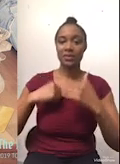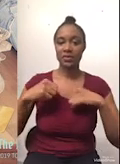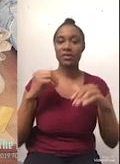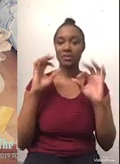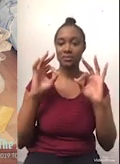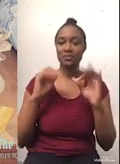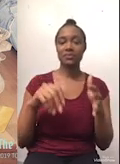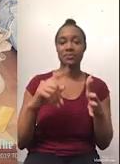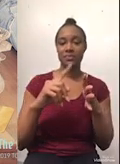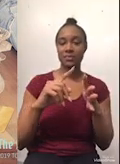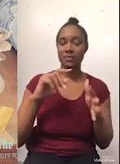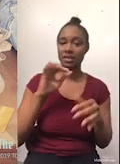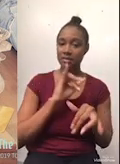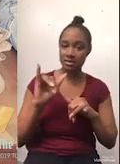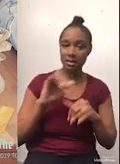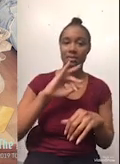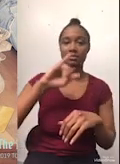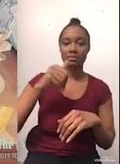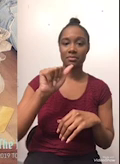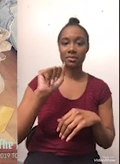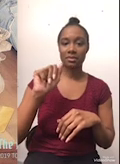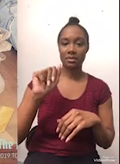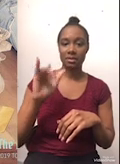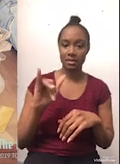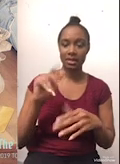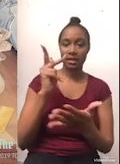Taeyang, Taemin are all very admirable artists.